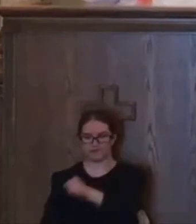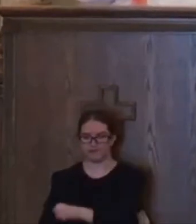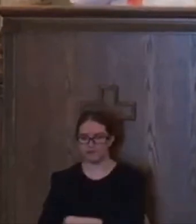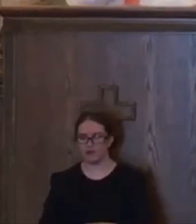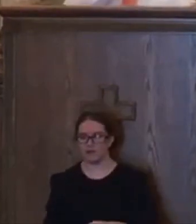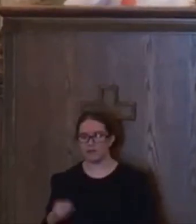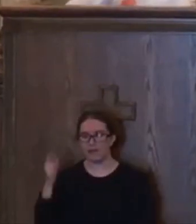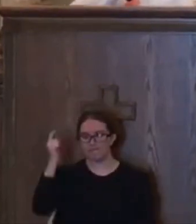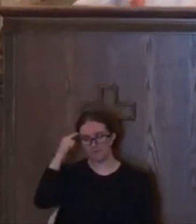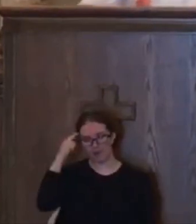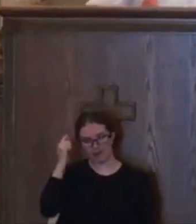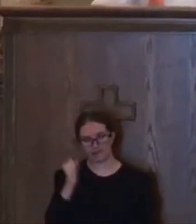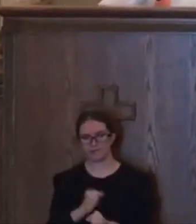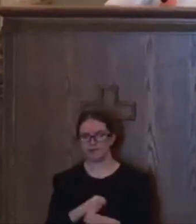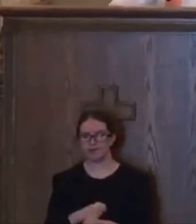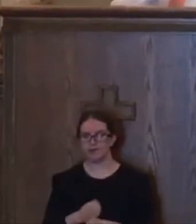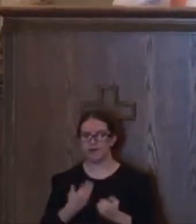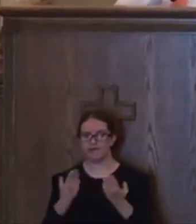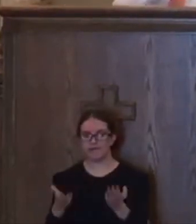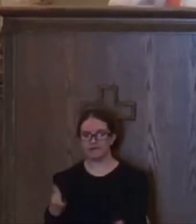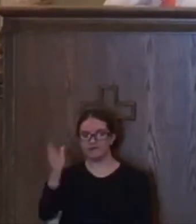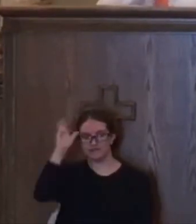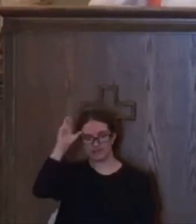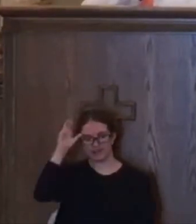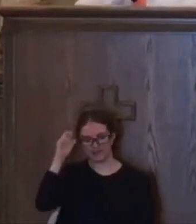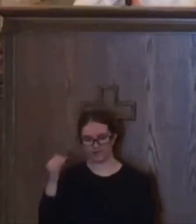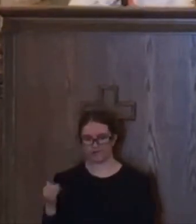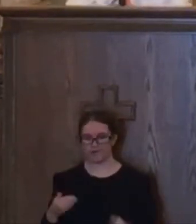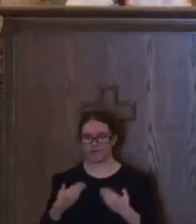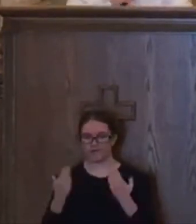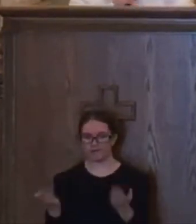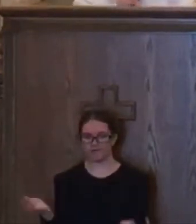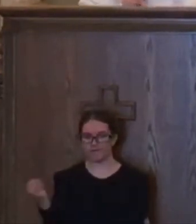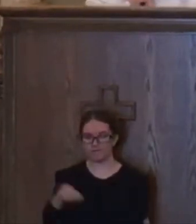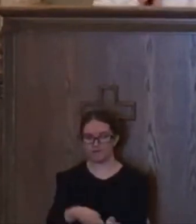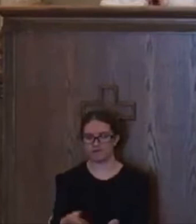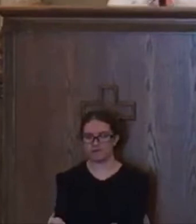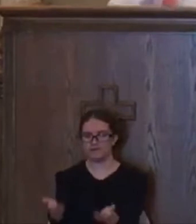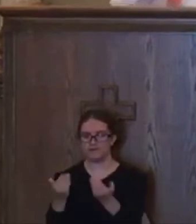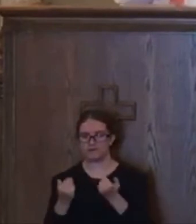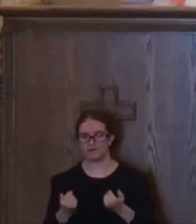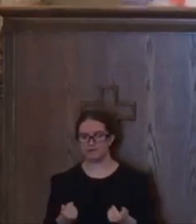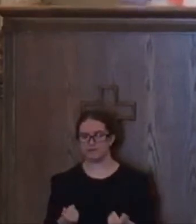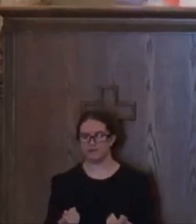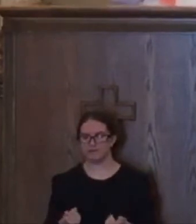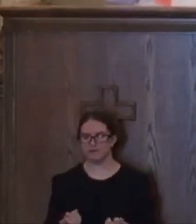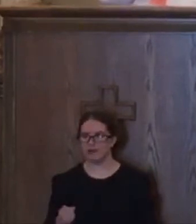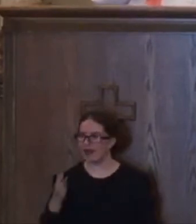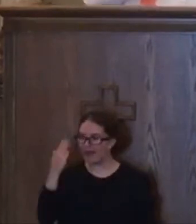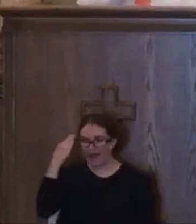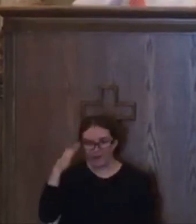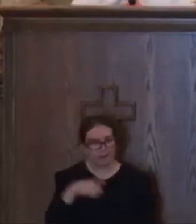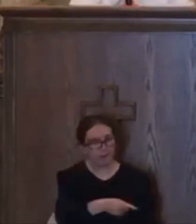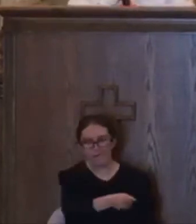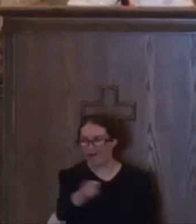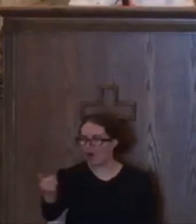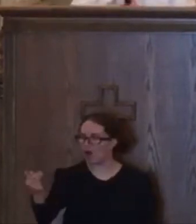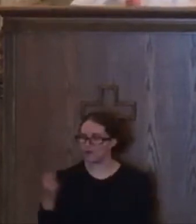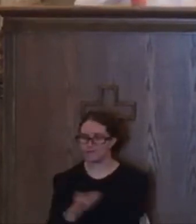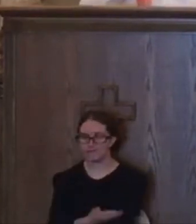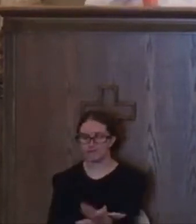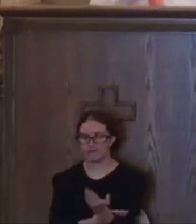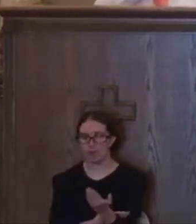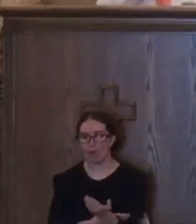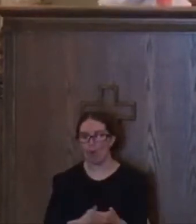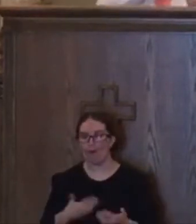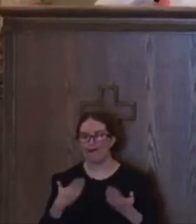made up their mind that they're going to give the devil right back what he's gave to them. I don't know about you this morning, but I